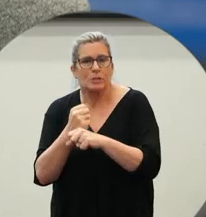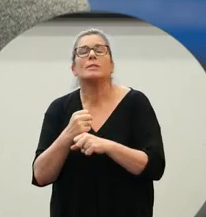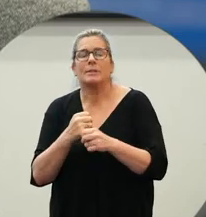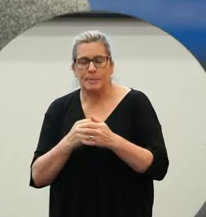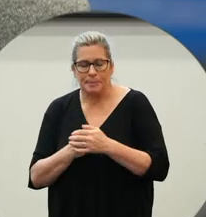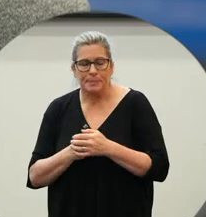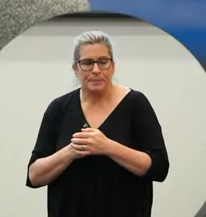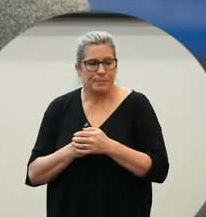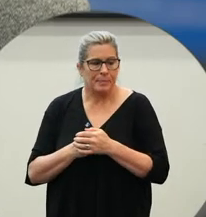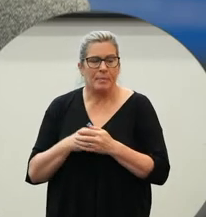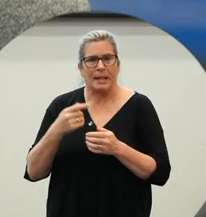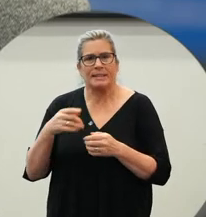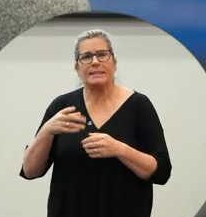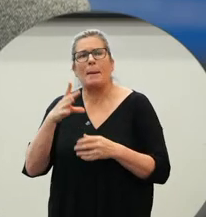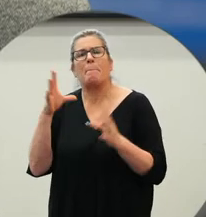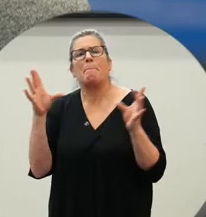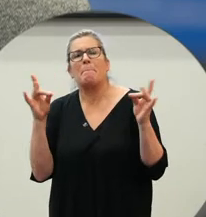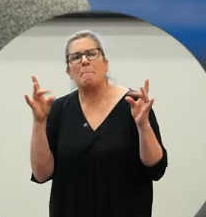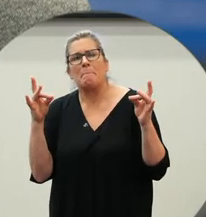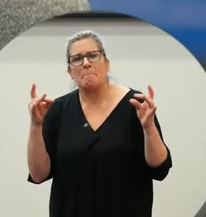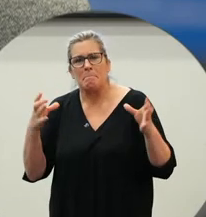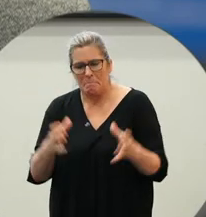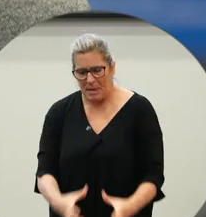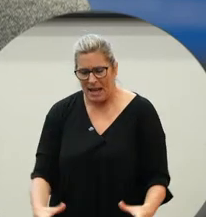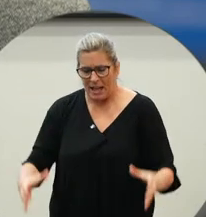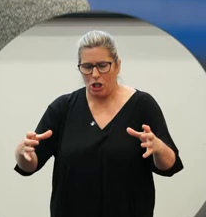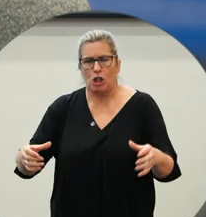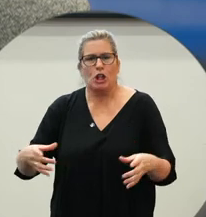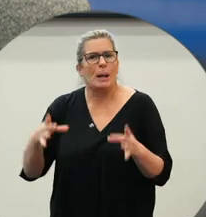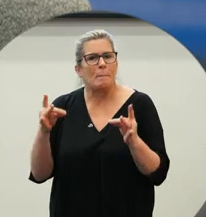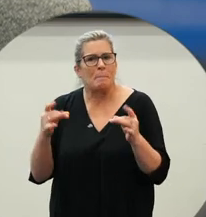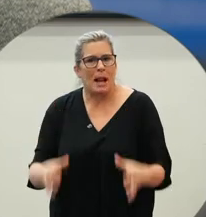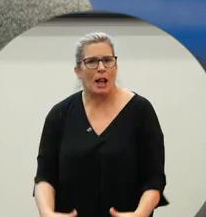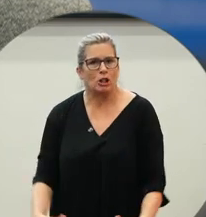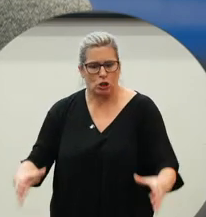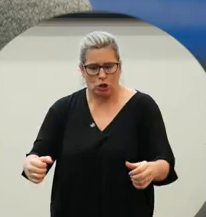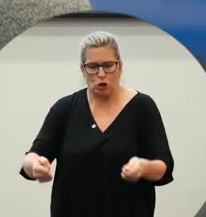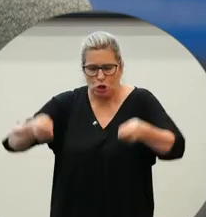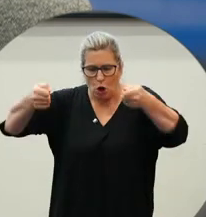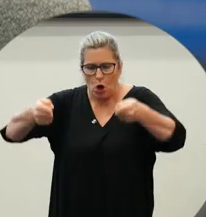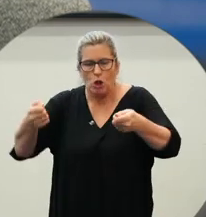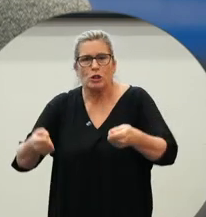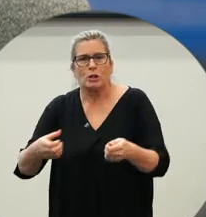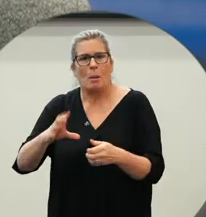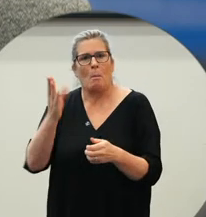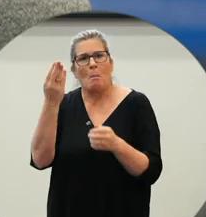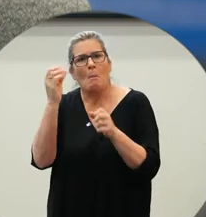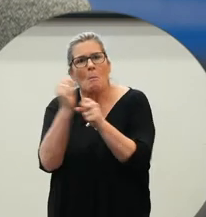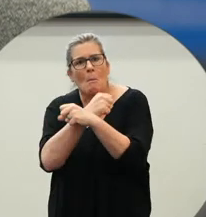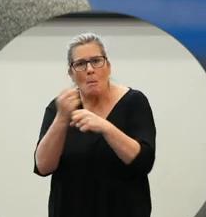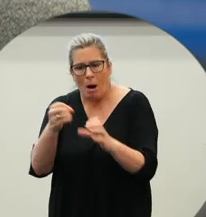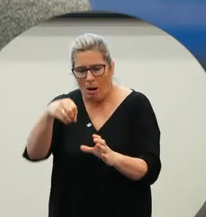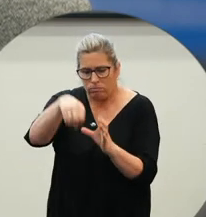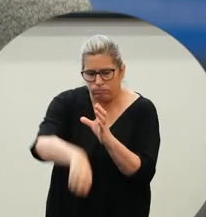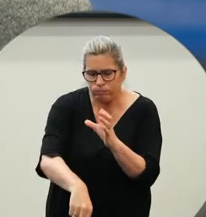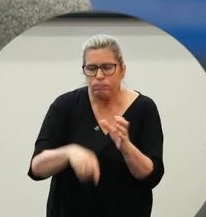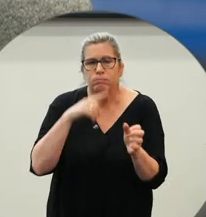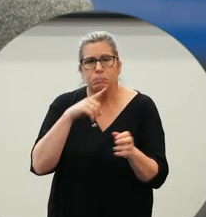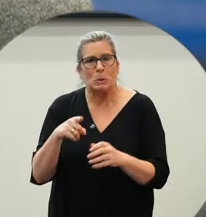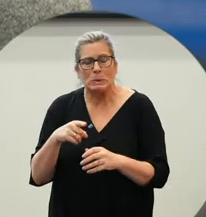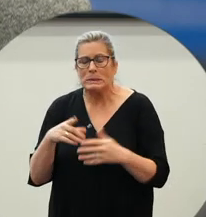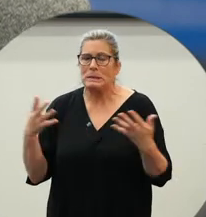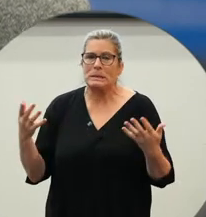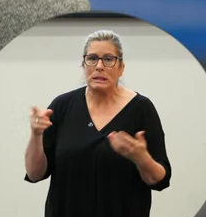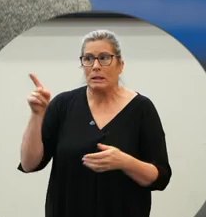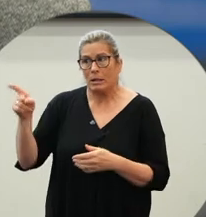And Eddie's description was that, unfortunately for them, the pilot was ex-RAF and an